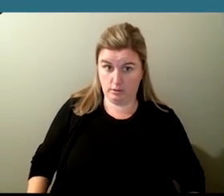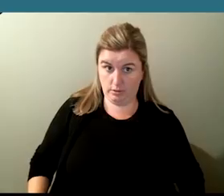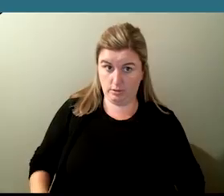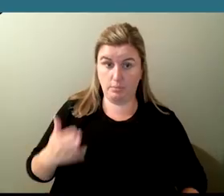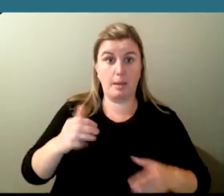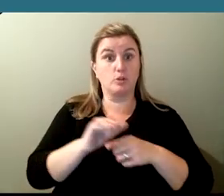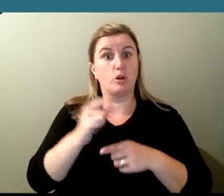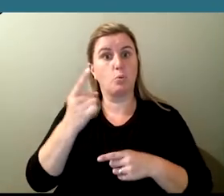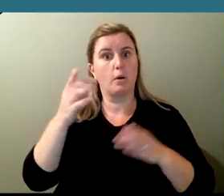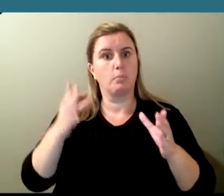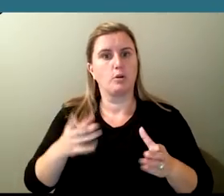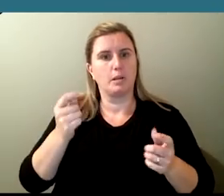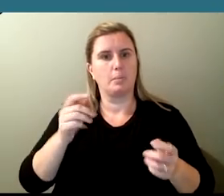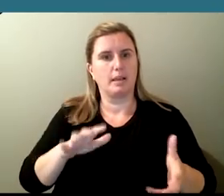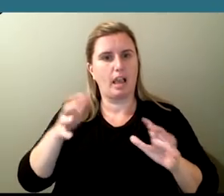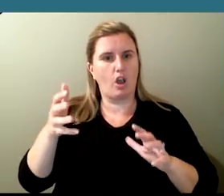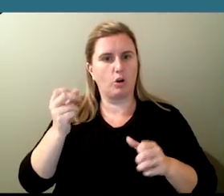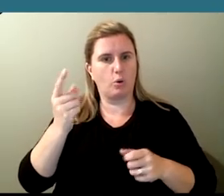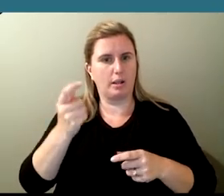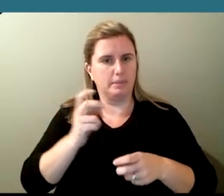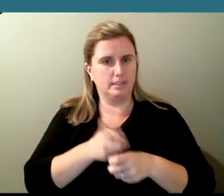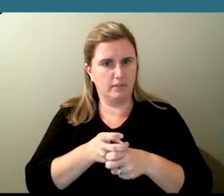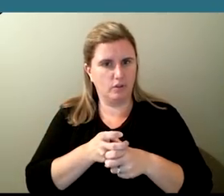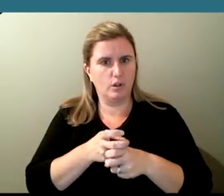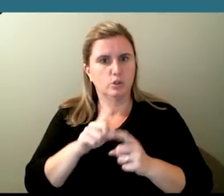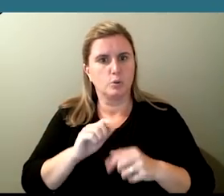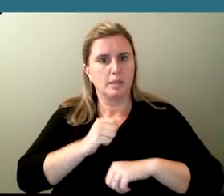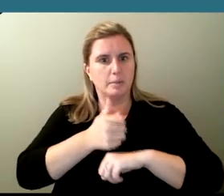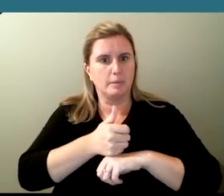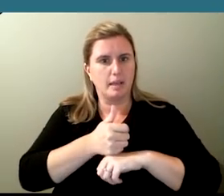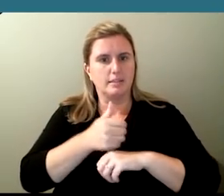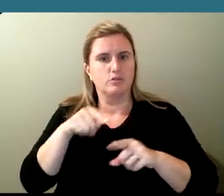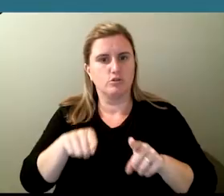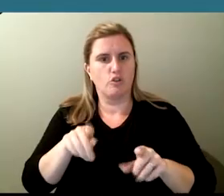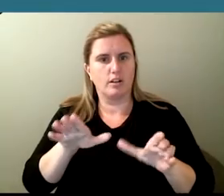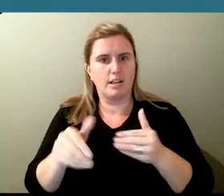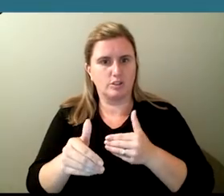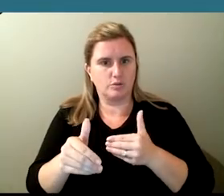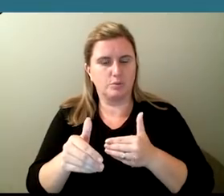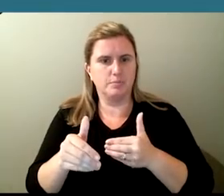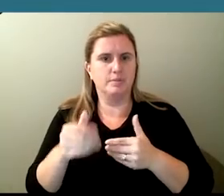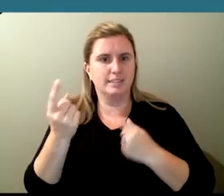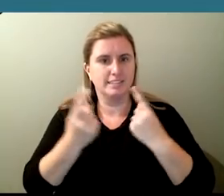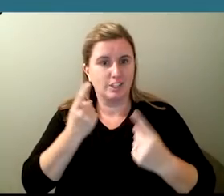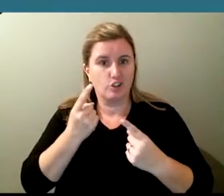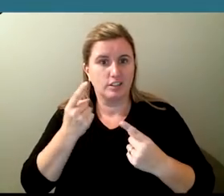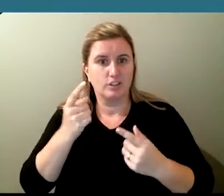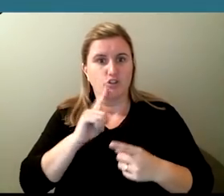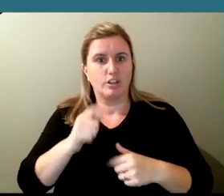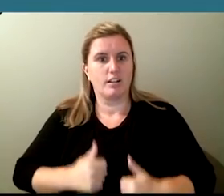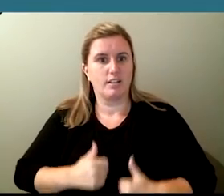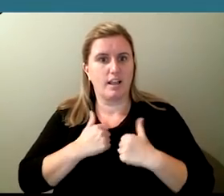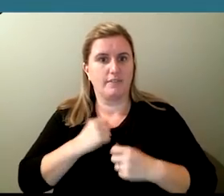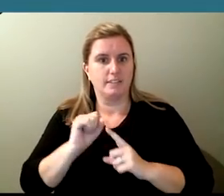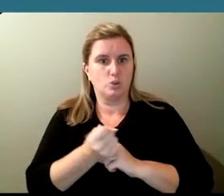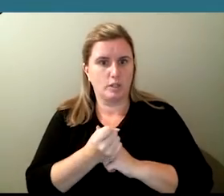be a little chaotic or a little difficult to implement in a classroom considering, you know, real life